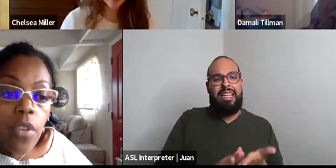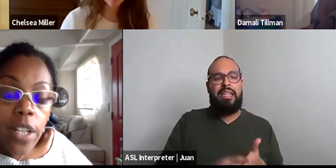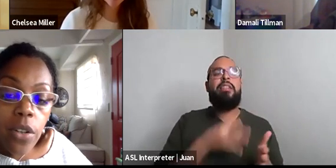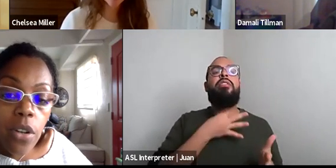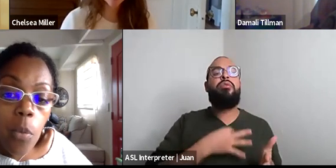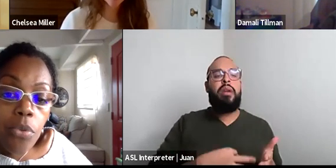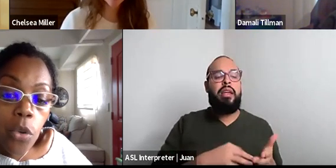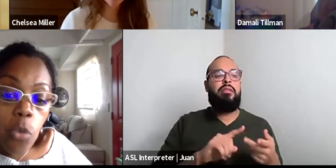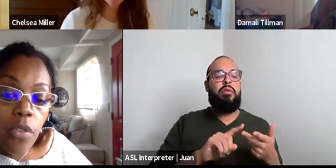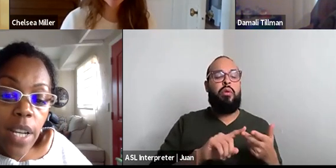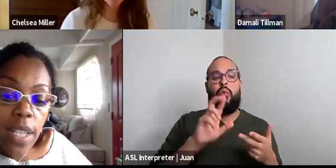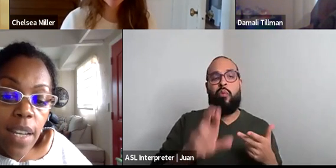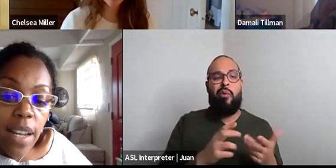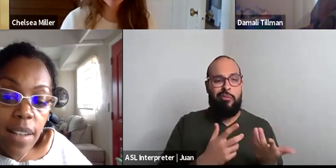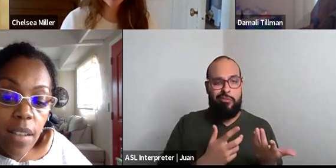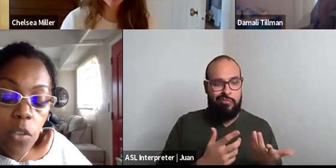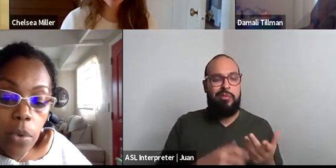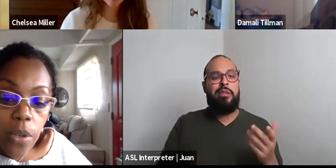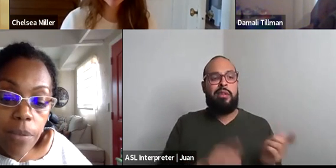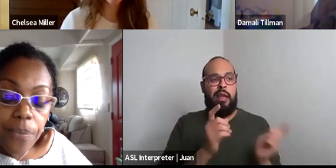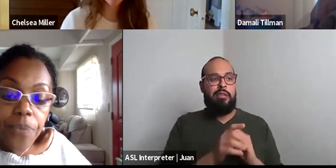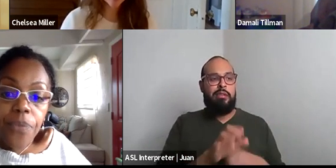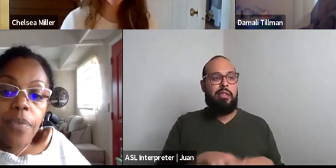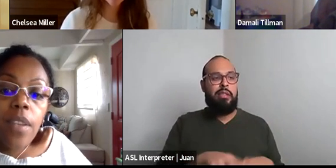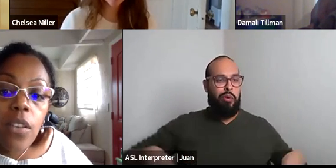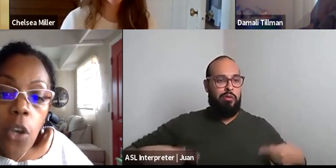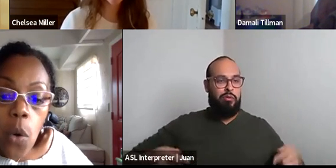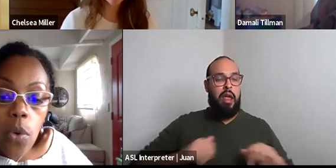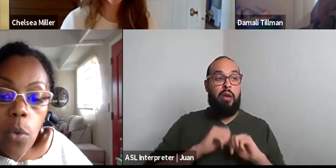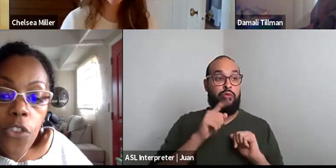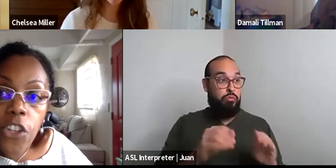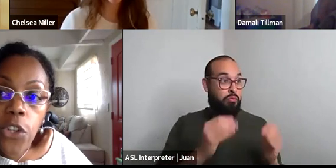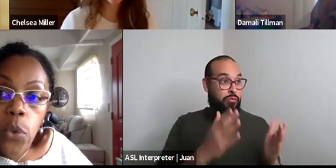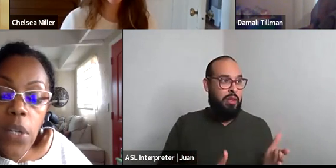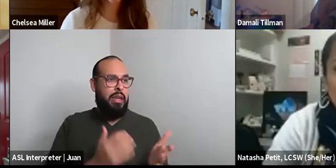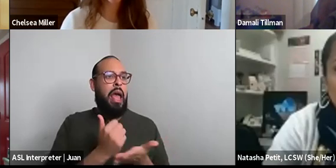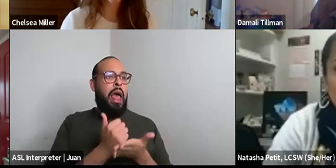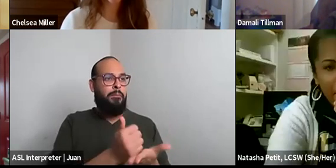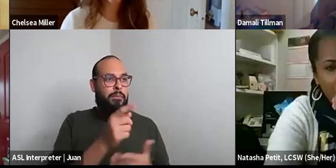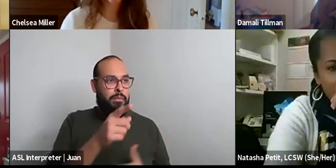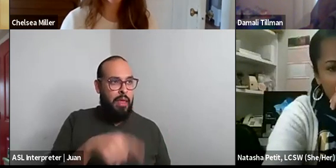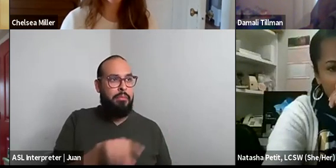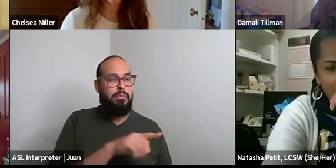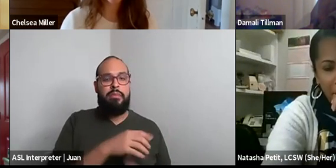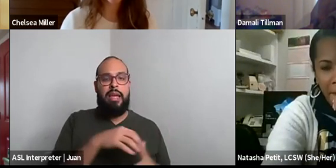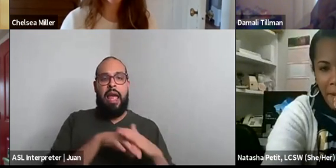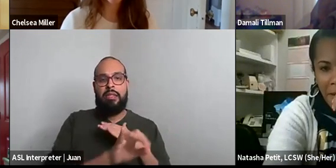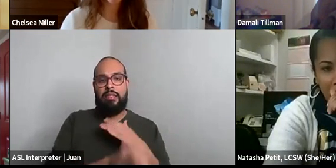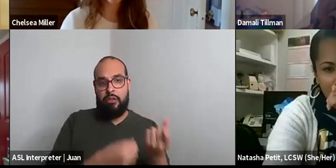service provider, approach providing that access support? So we'll see you in 10 minutes.